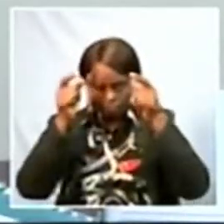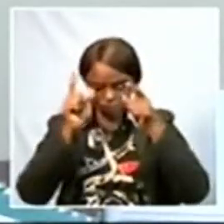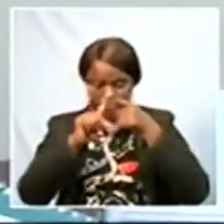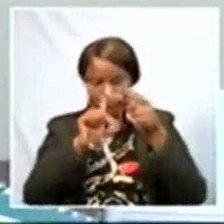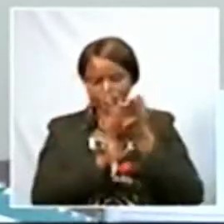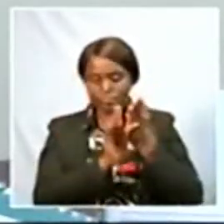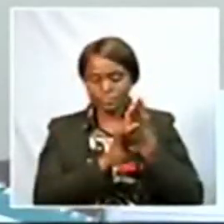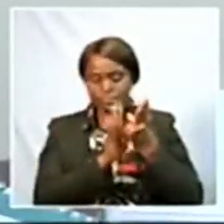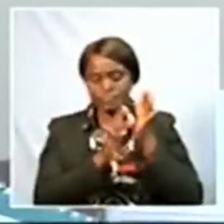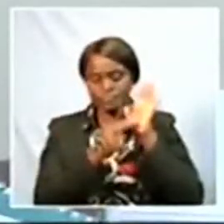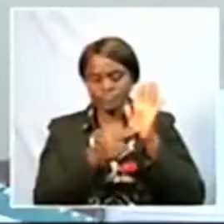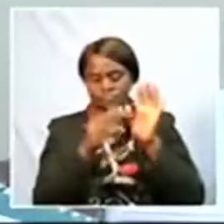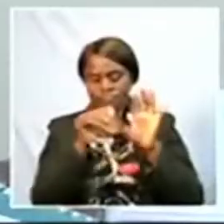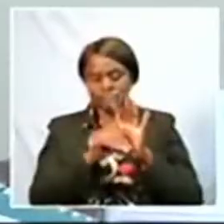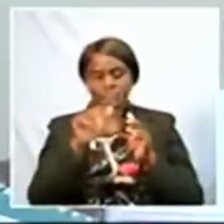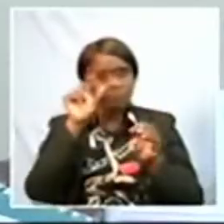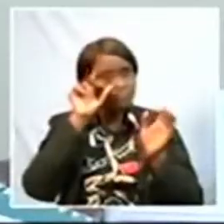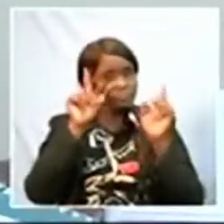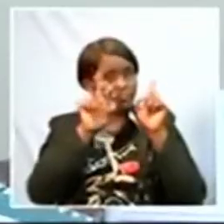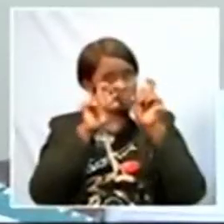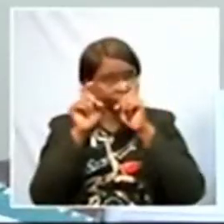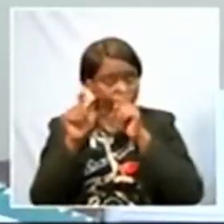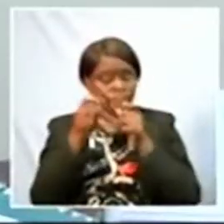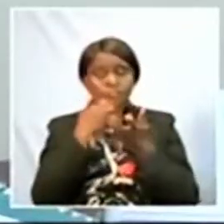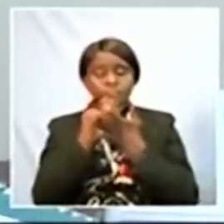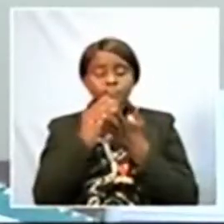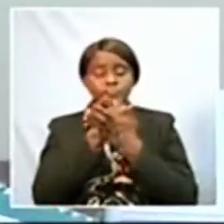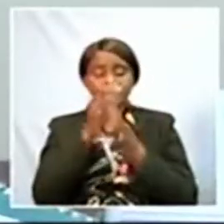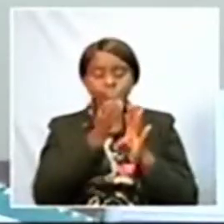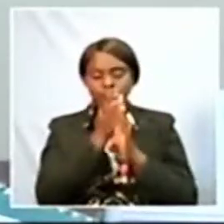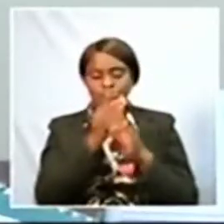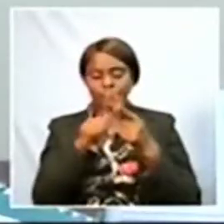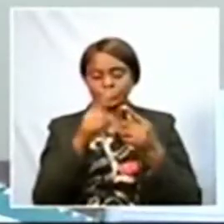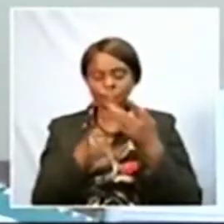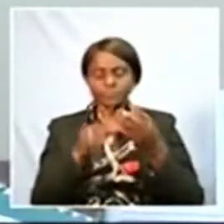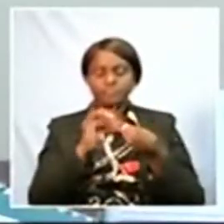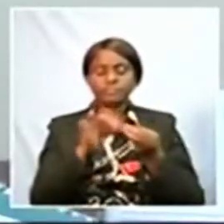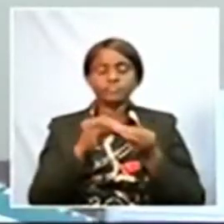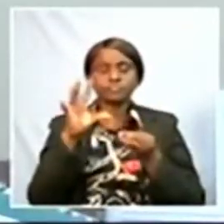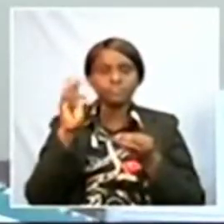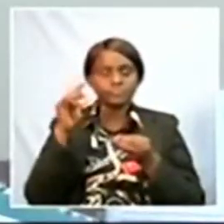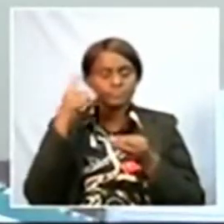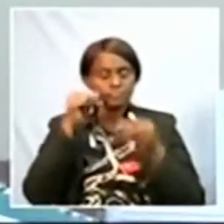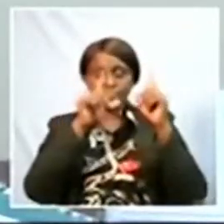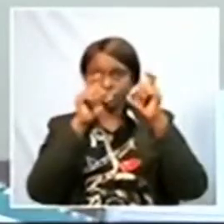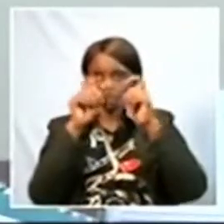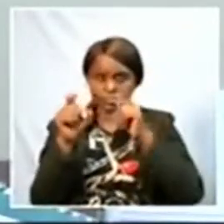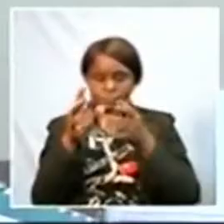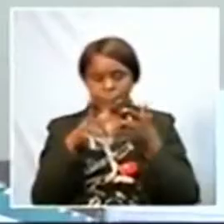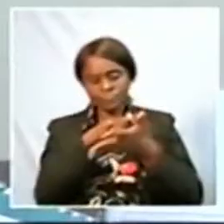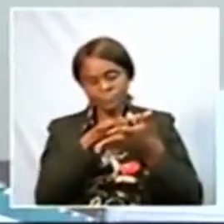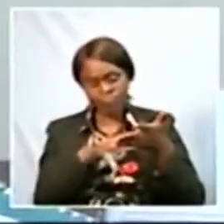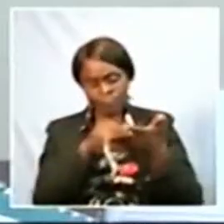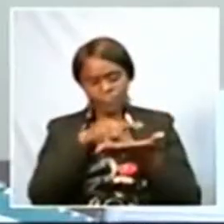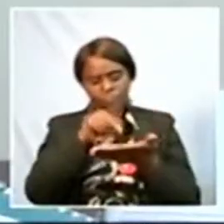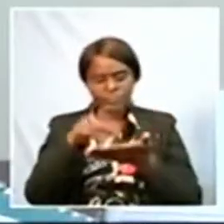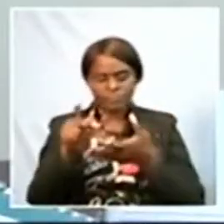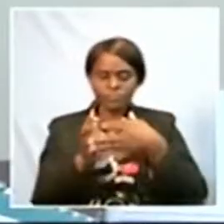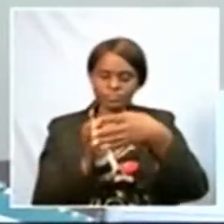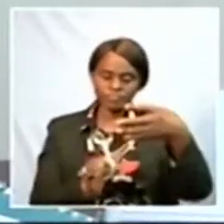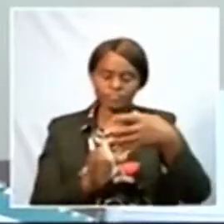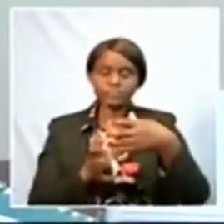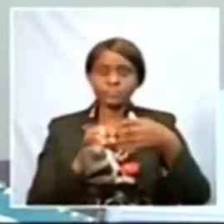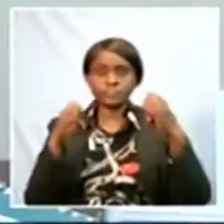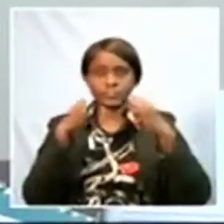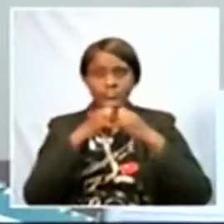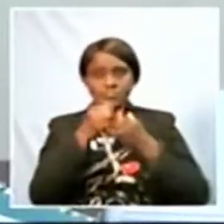school as indicated in the pictorial evidence. Refer to Appendix 7 for pictures, ledger, payment vouchers, bank